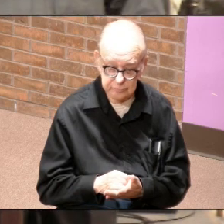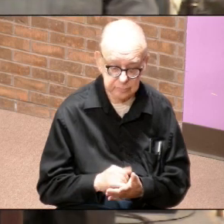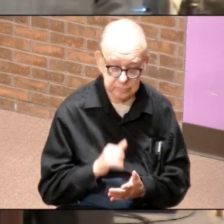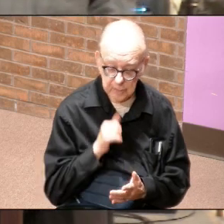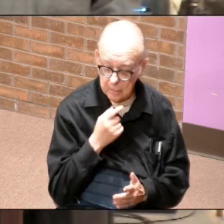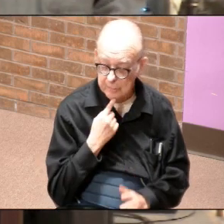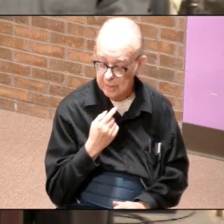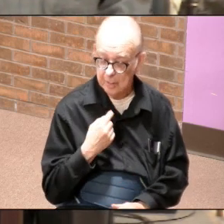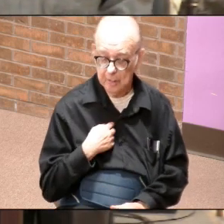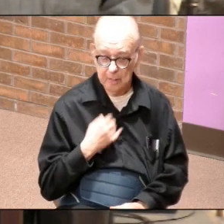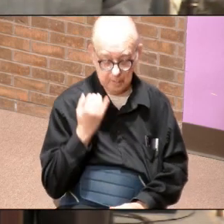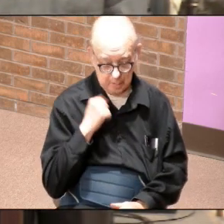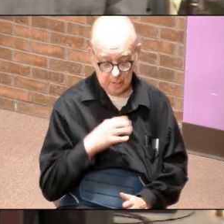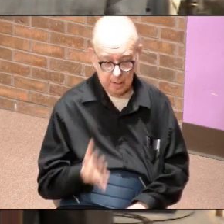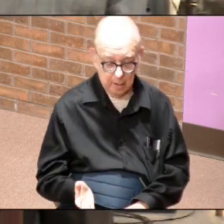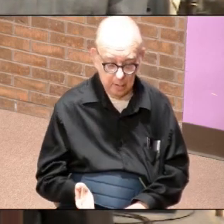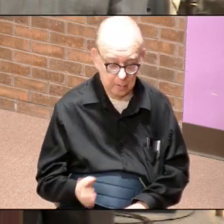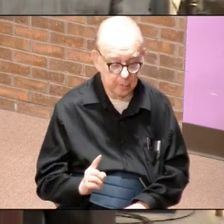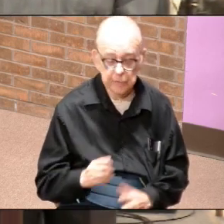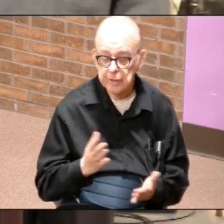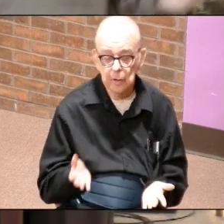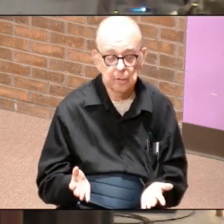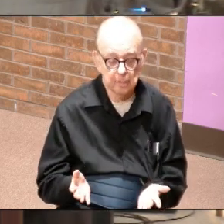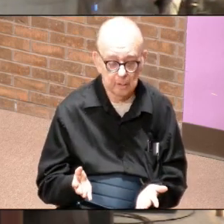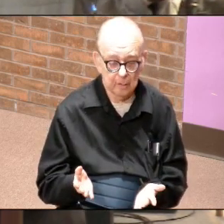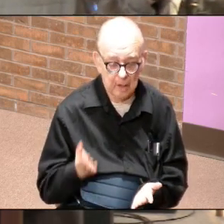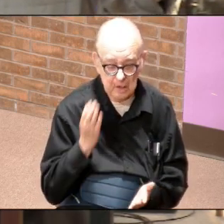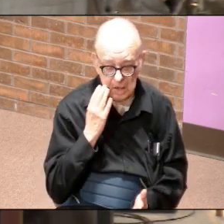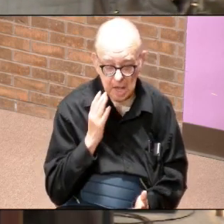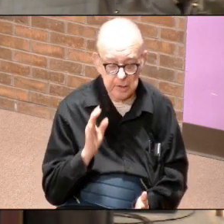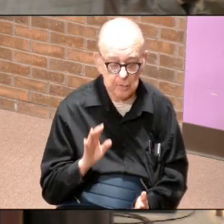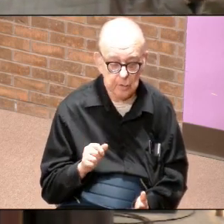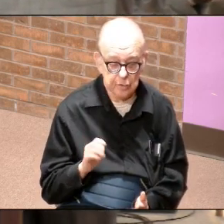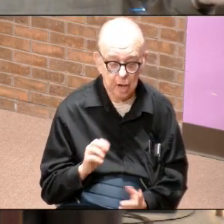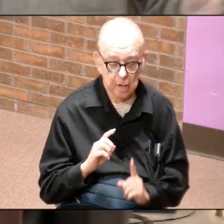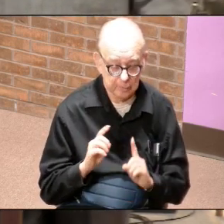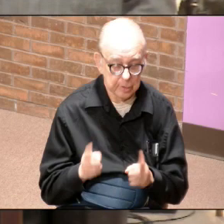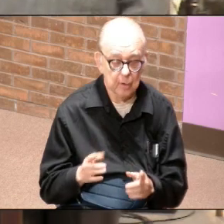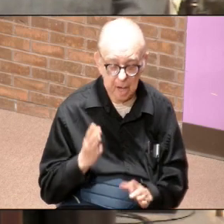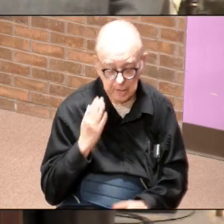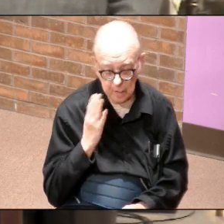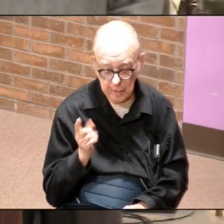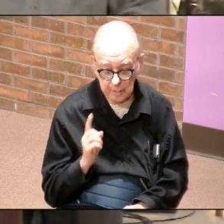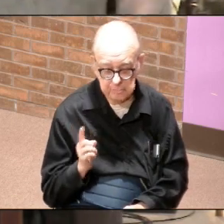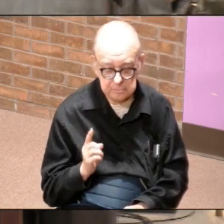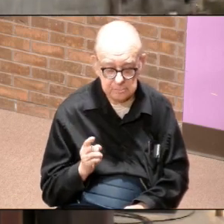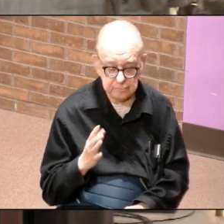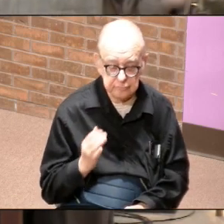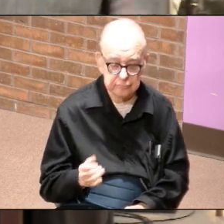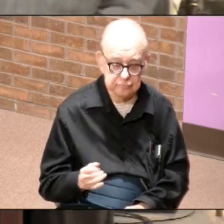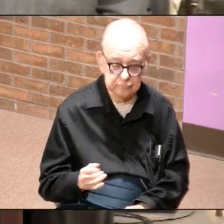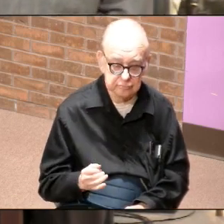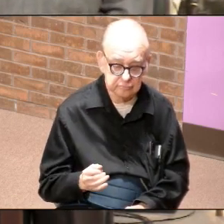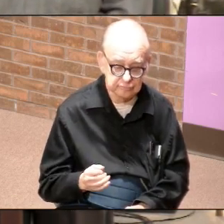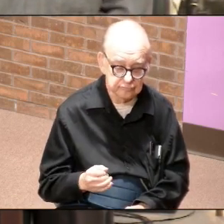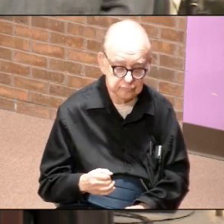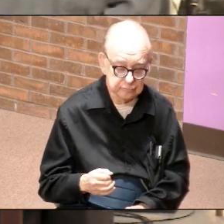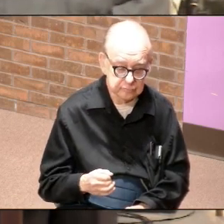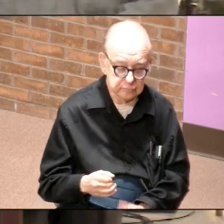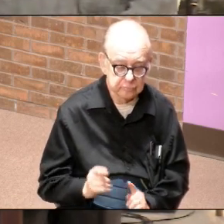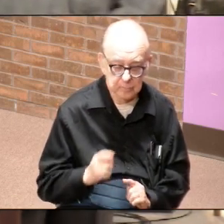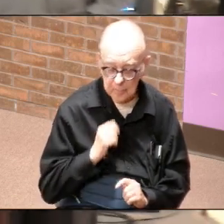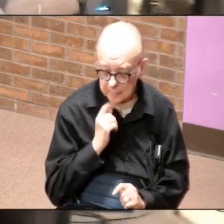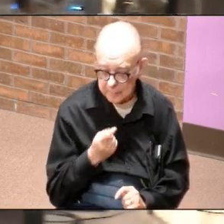Don't tell me, if he died, where was he going? I know where he was going. And that's why I keep trying to tell